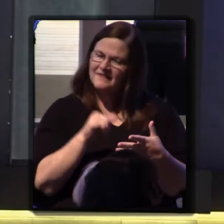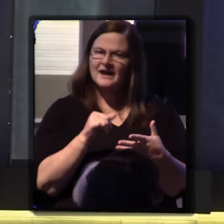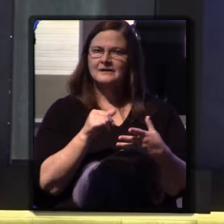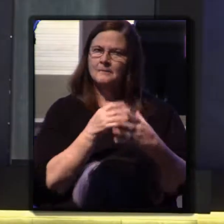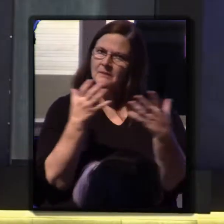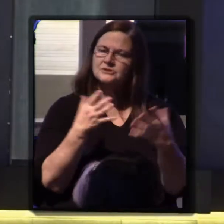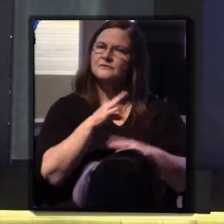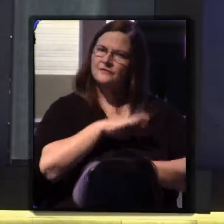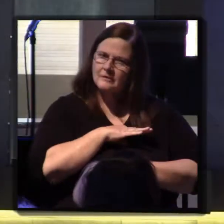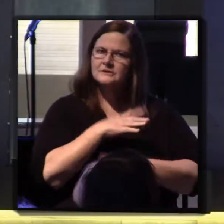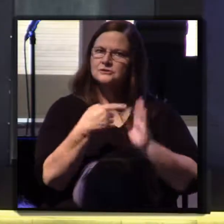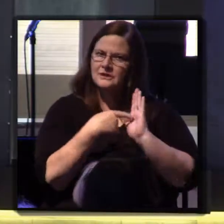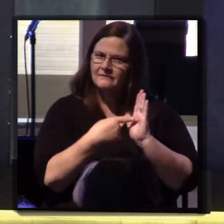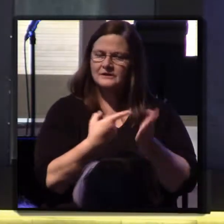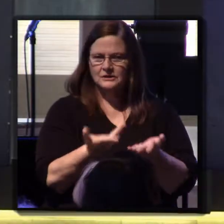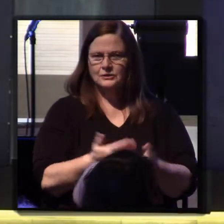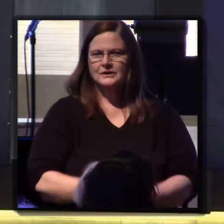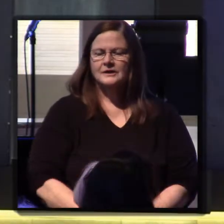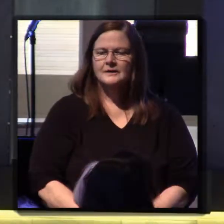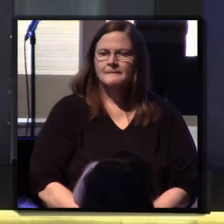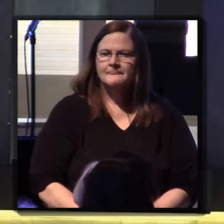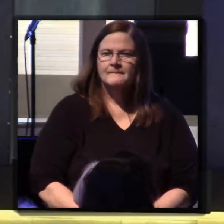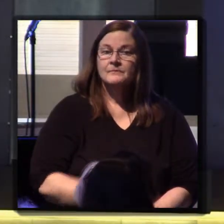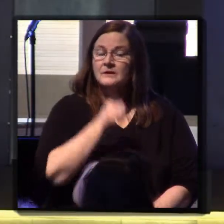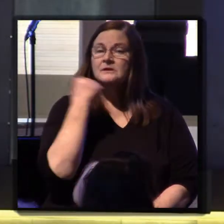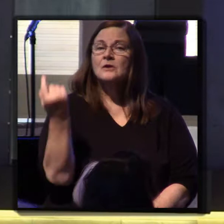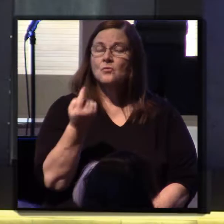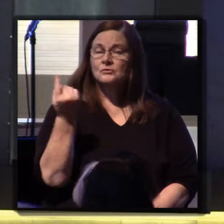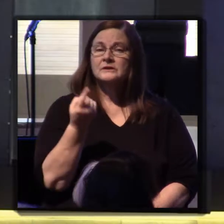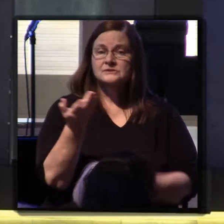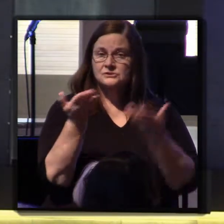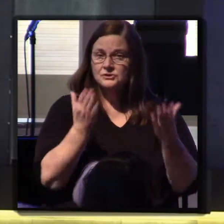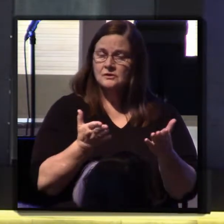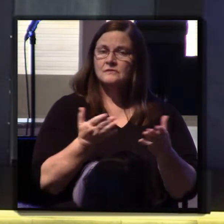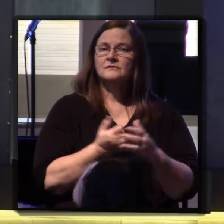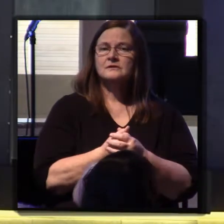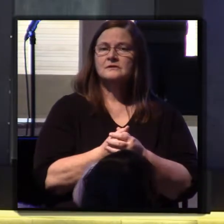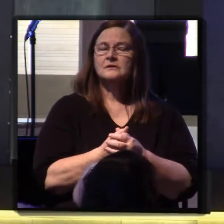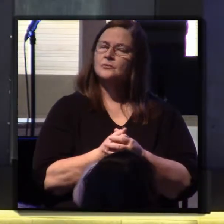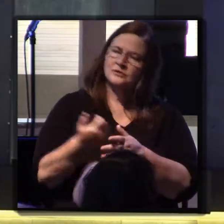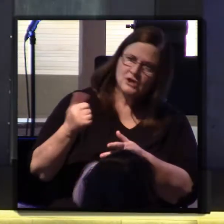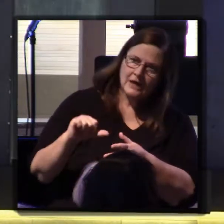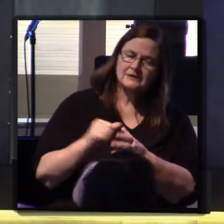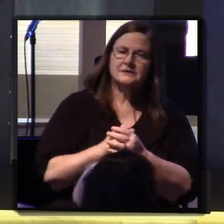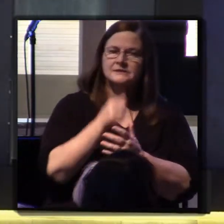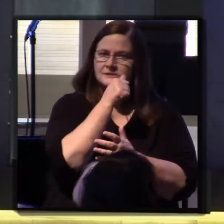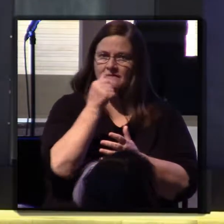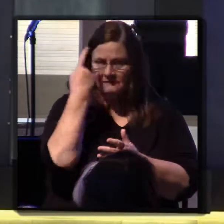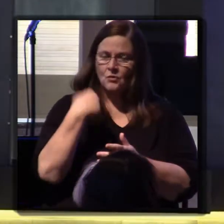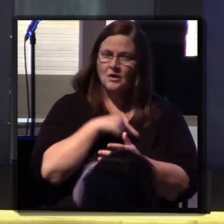Even that degree of fulfillment is evident in this text. But not only is the